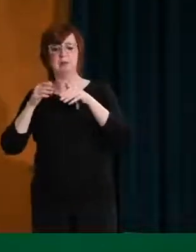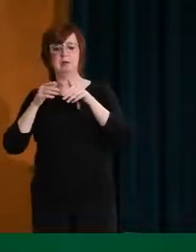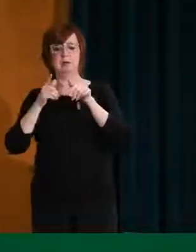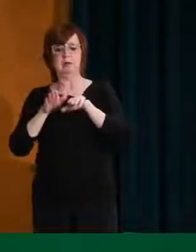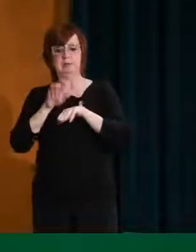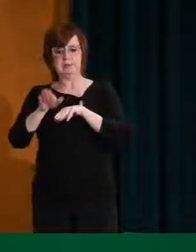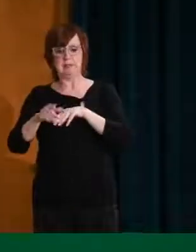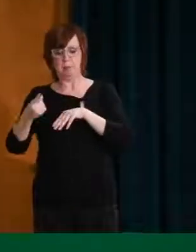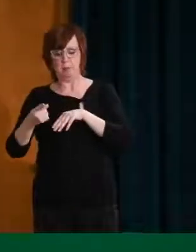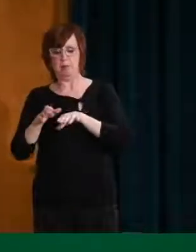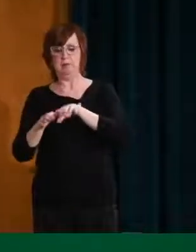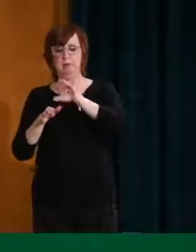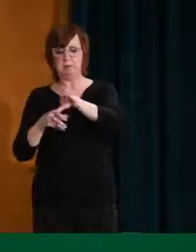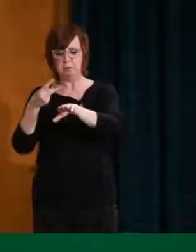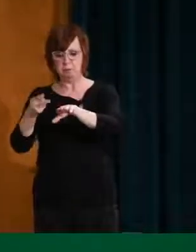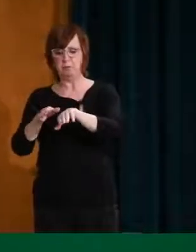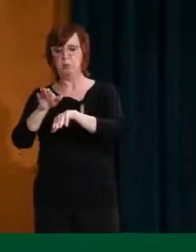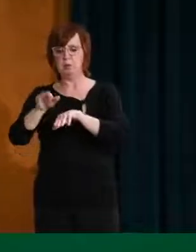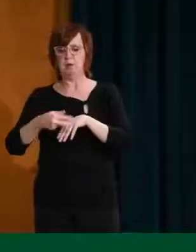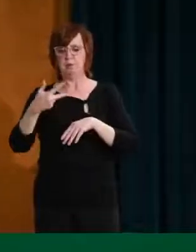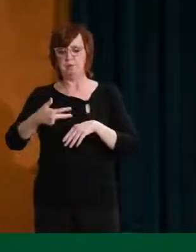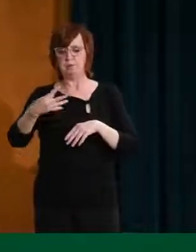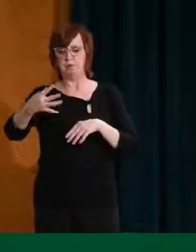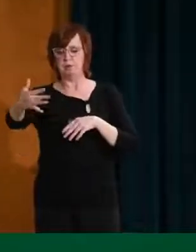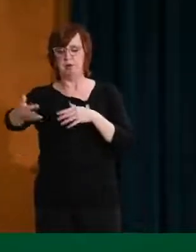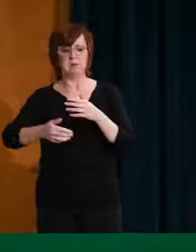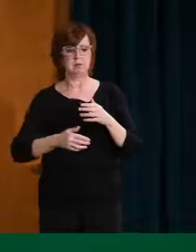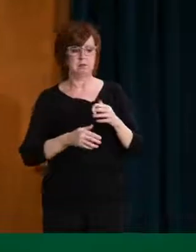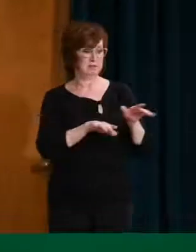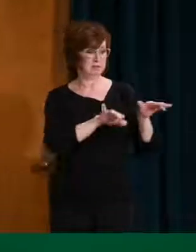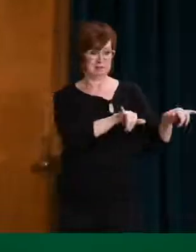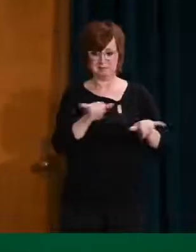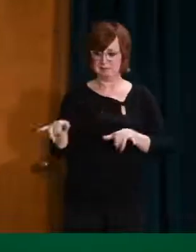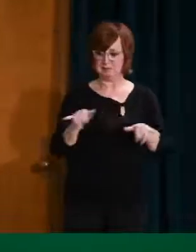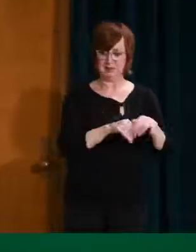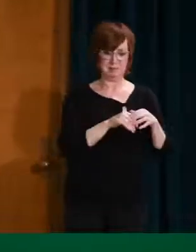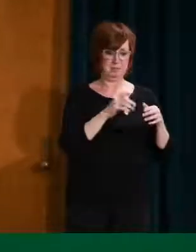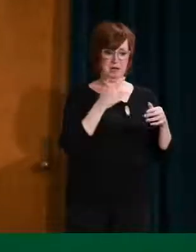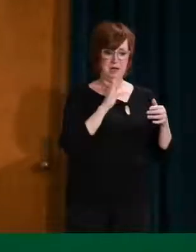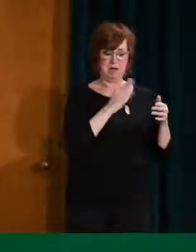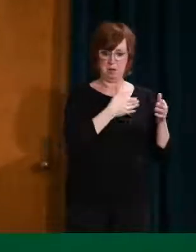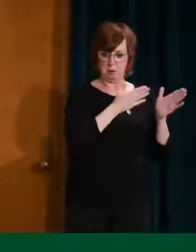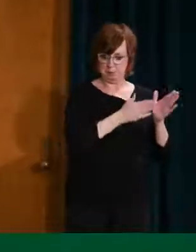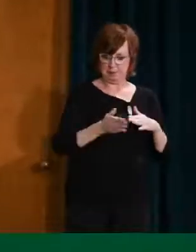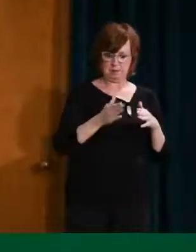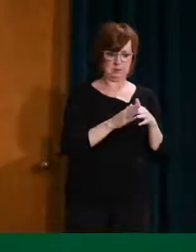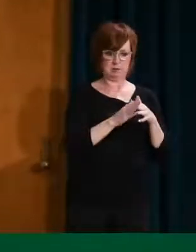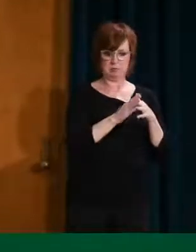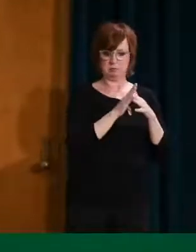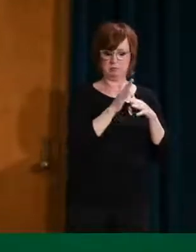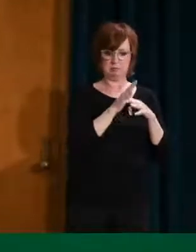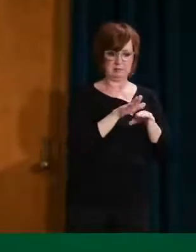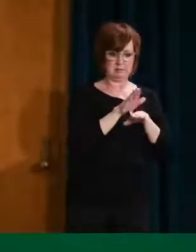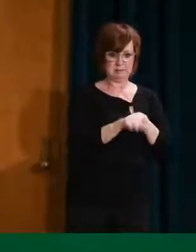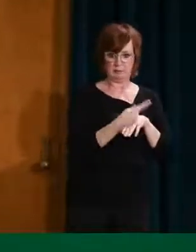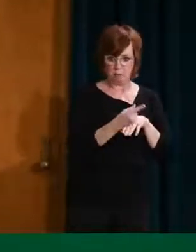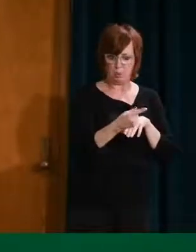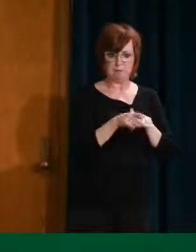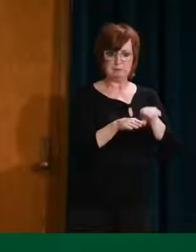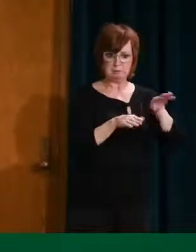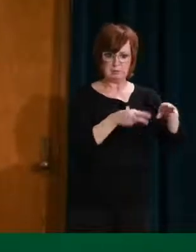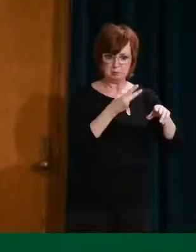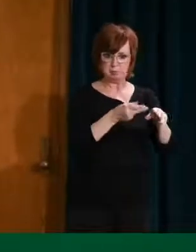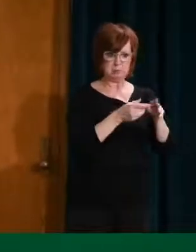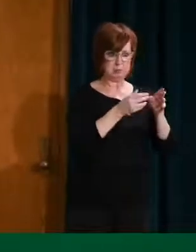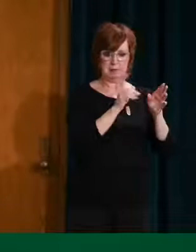So right now, it's very much the same amount of shared decision-making with